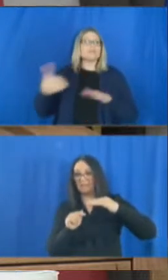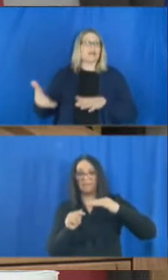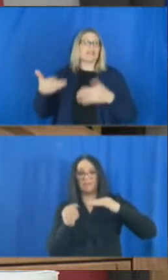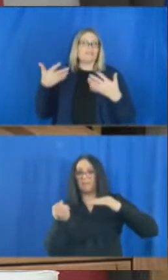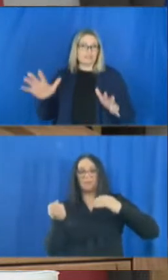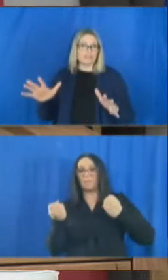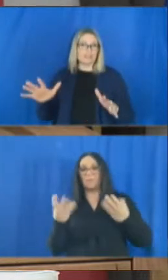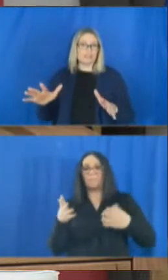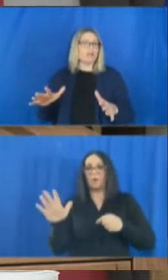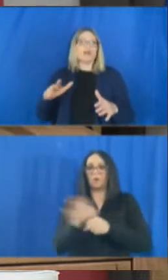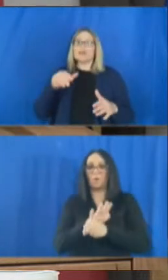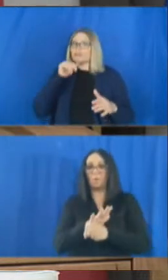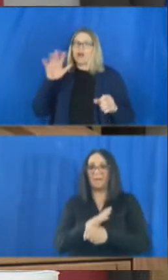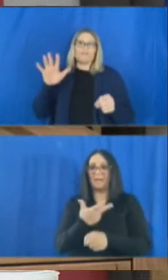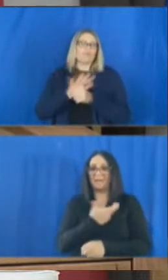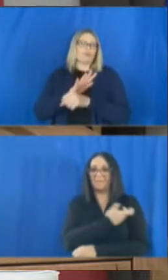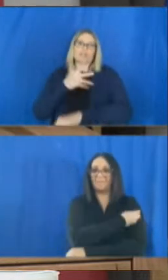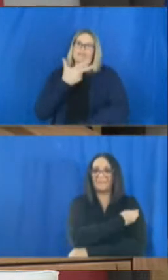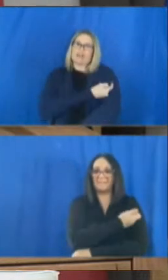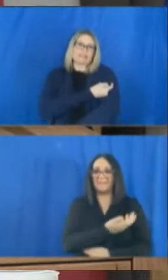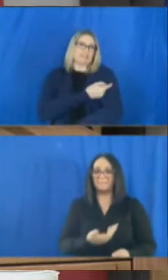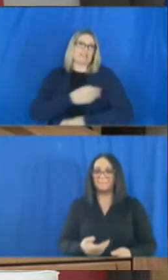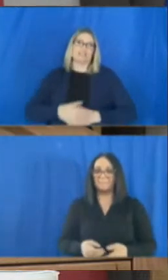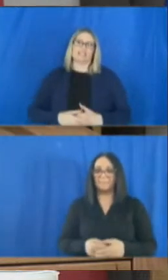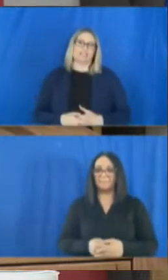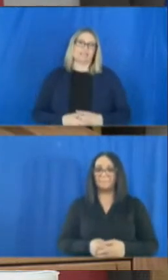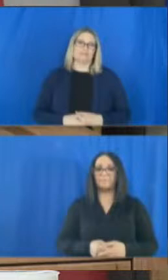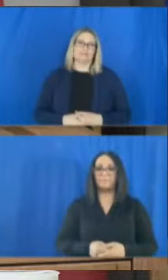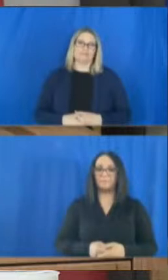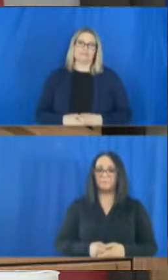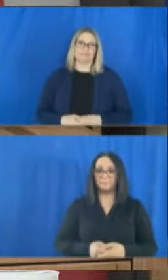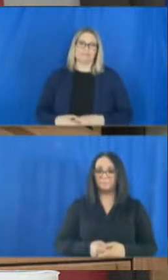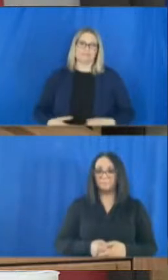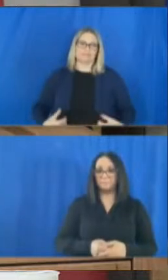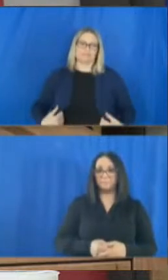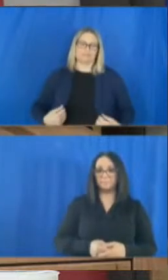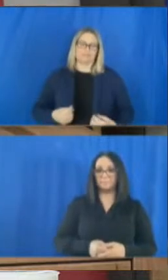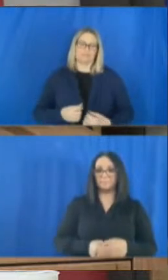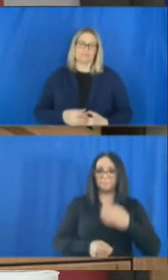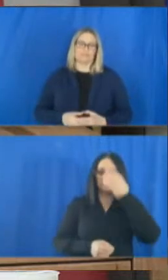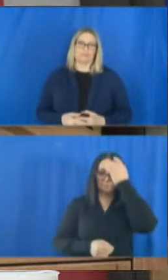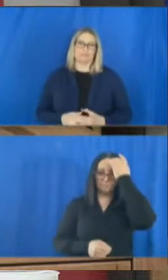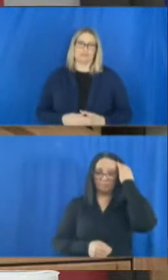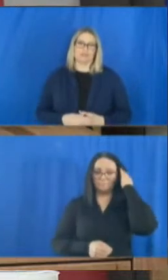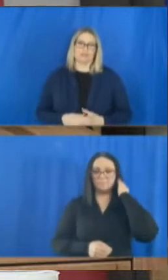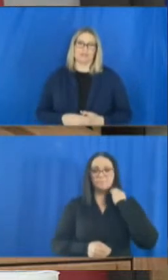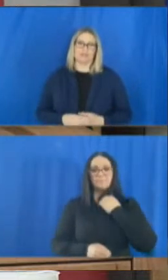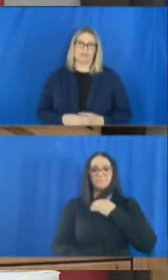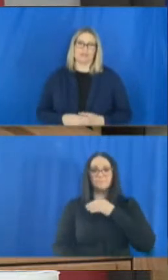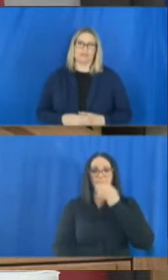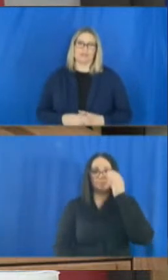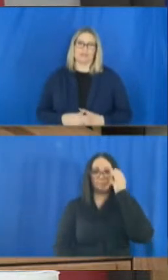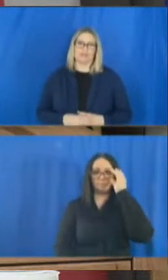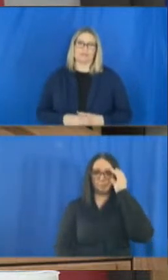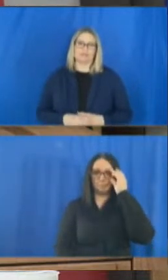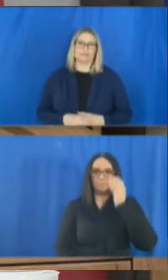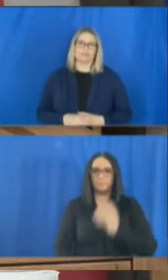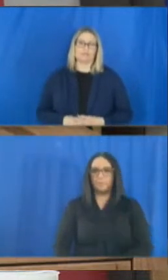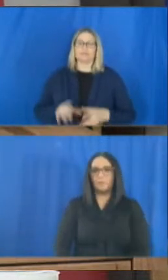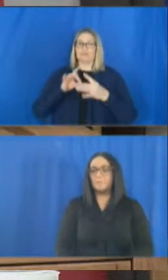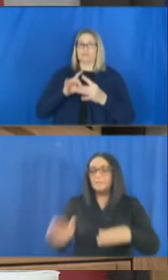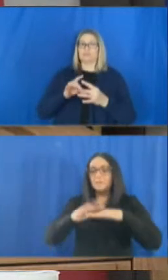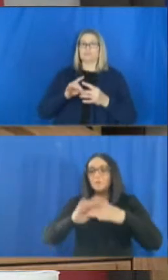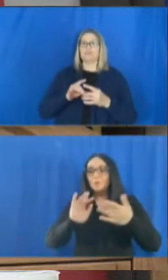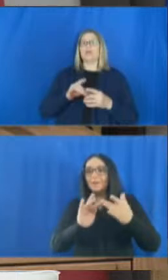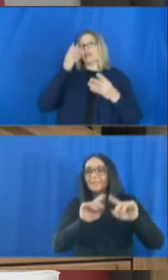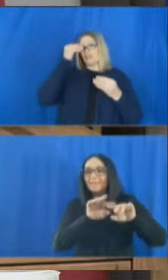and there will be information in relation to deaths and the conditions. I think people need to understand exactly, you know, what conditions are at